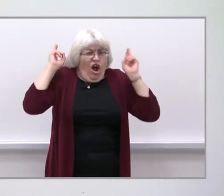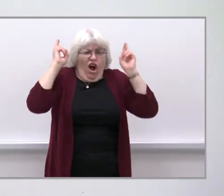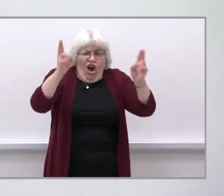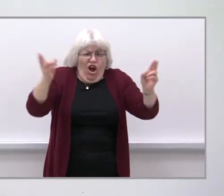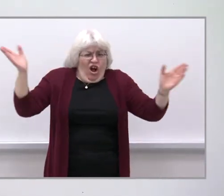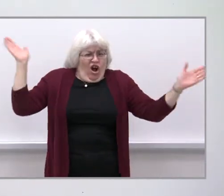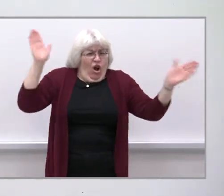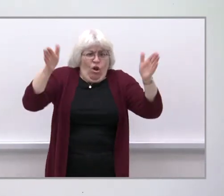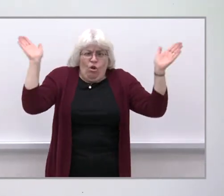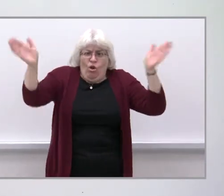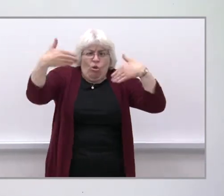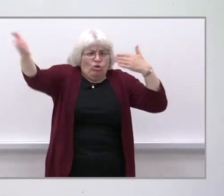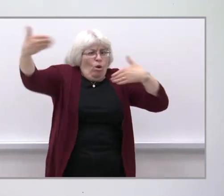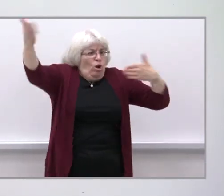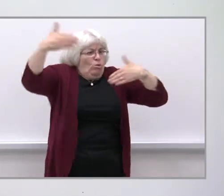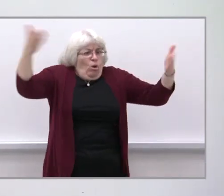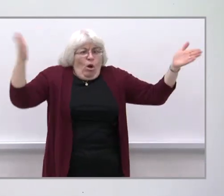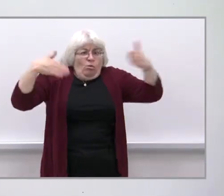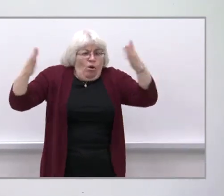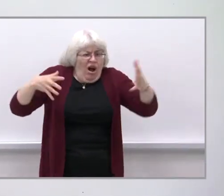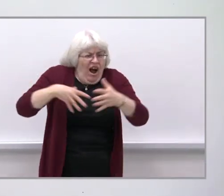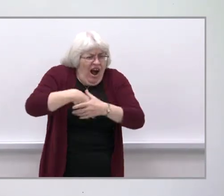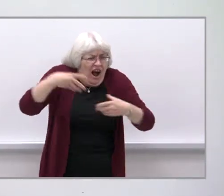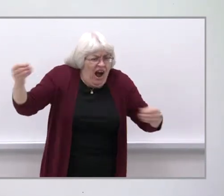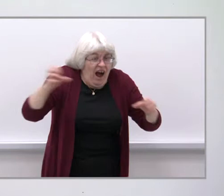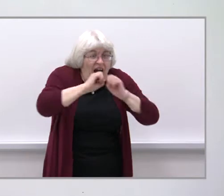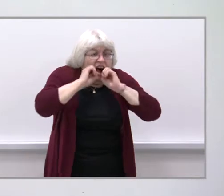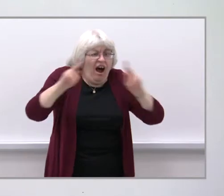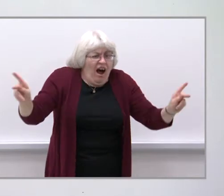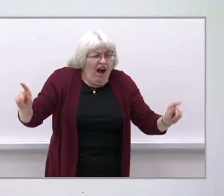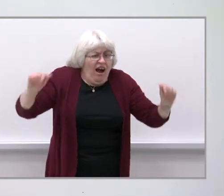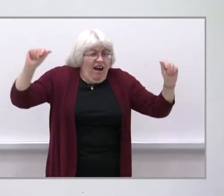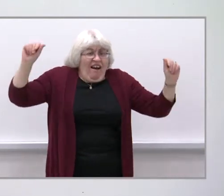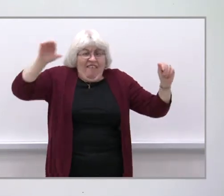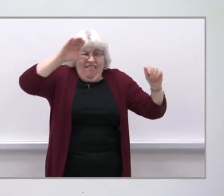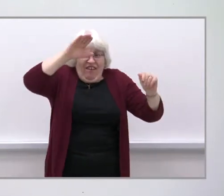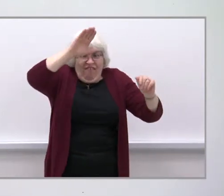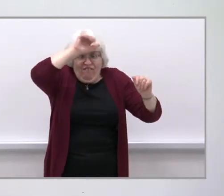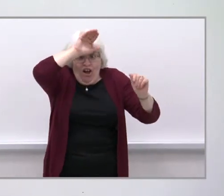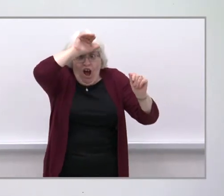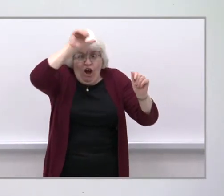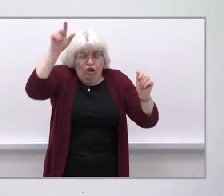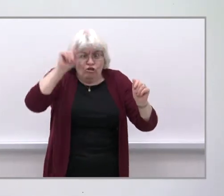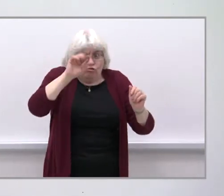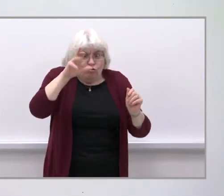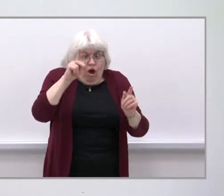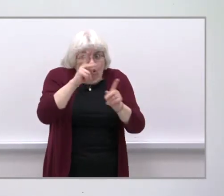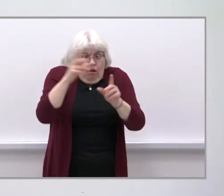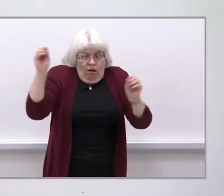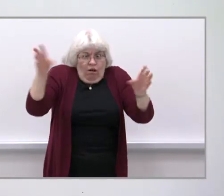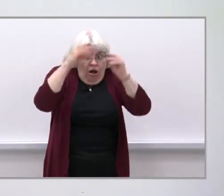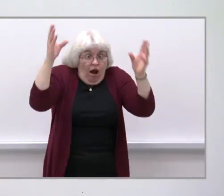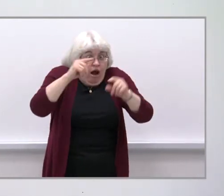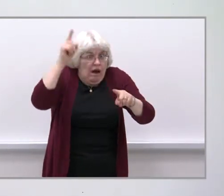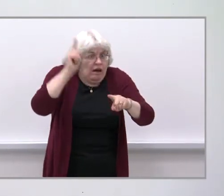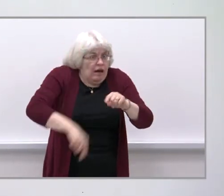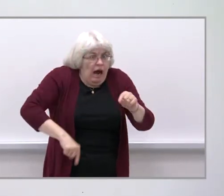until all the doors in the hallways the emergency doors were closed, and I looked out the window and I saw, oh my goodness, there's all these fire